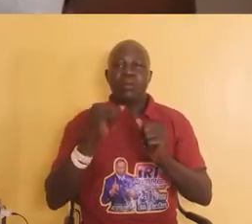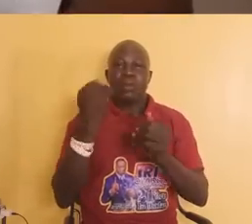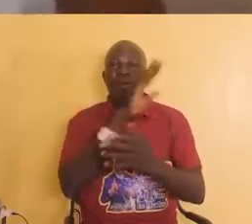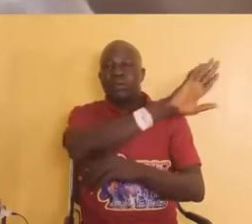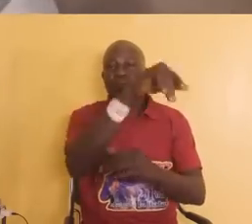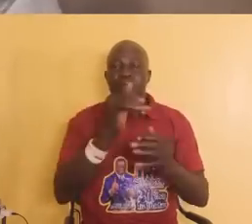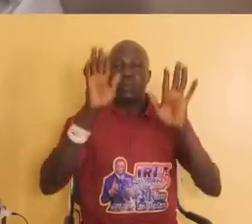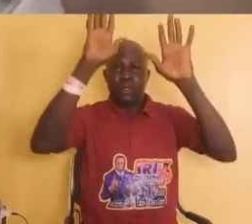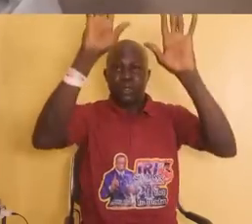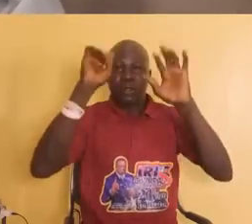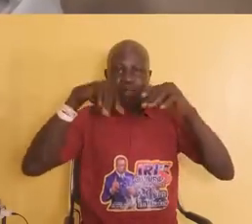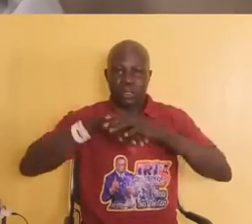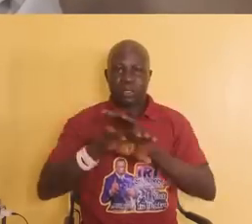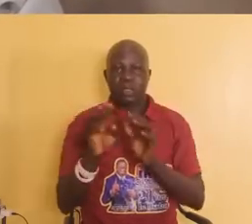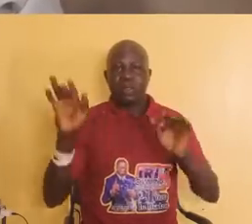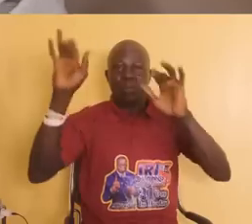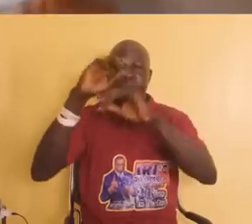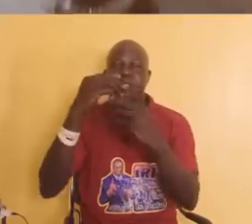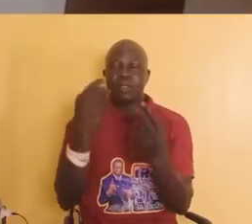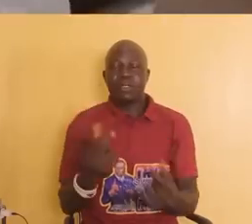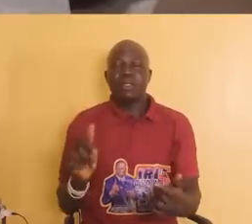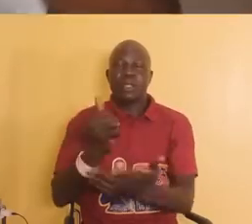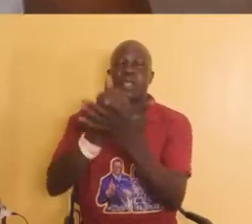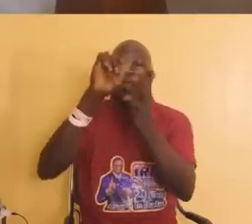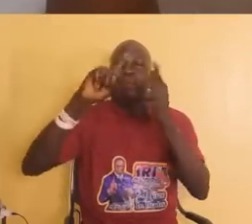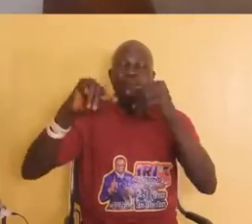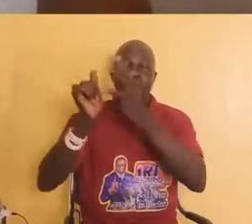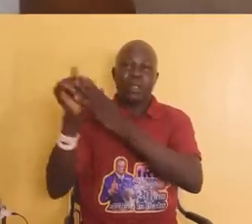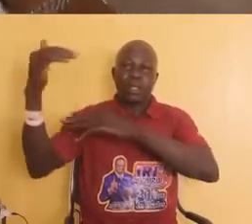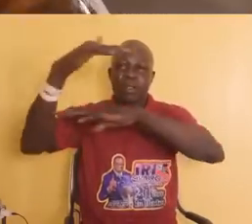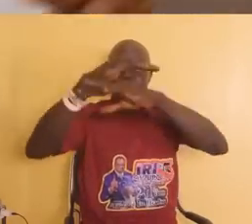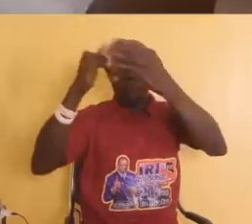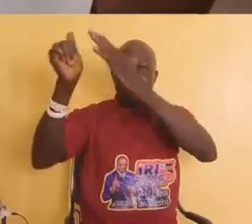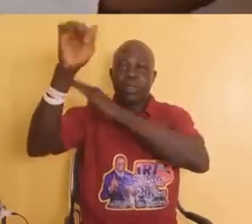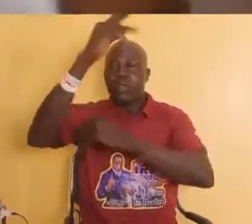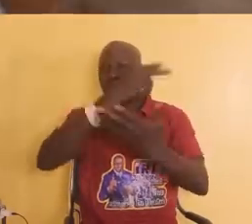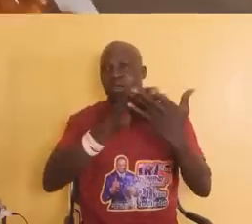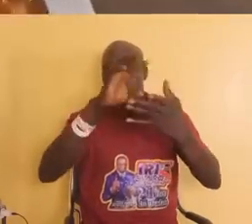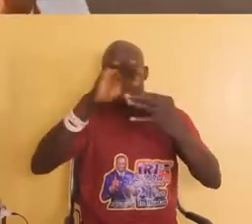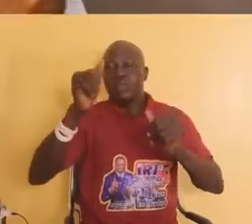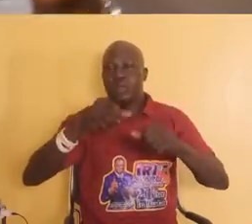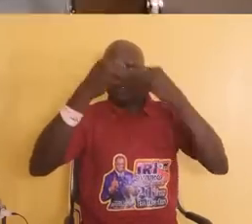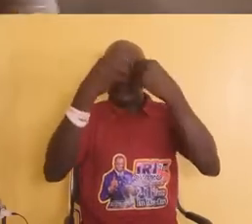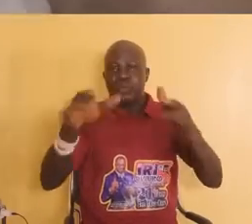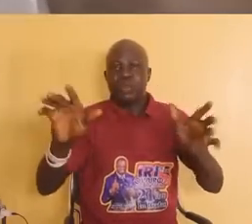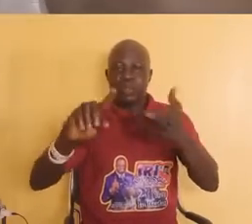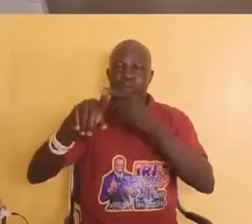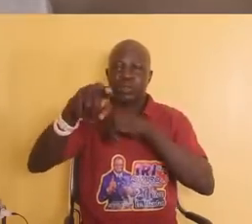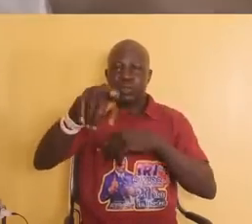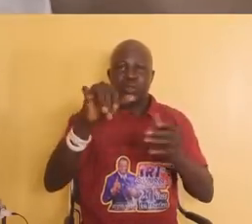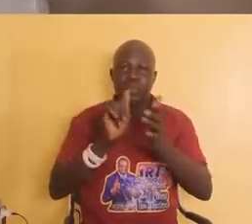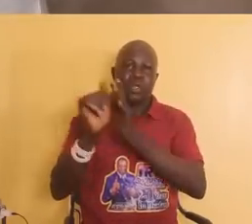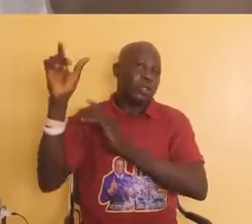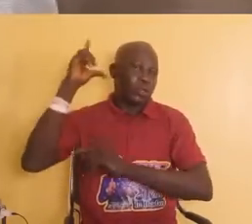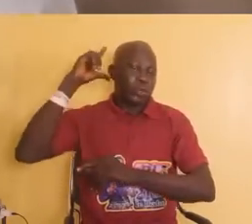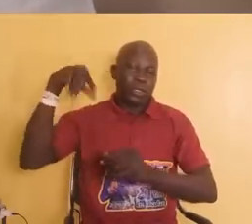The miraculous hand. Iran lawo gigi. You stand tell. Lati orun wa. From heaven. E ma your death. Fall on ko Jesu. E gba mi